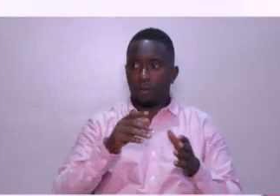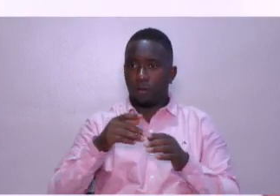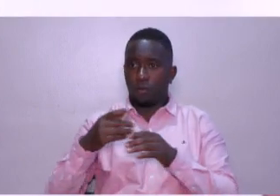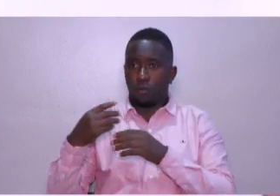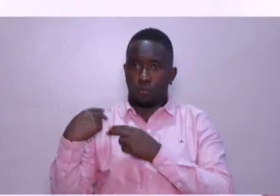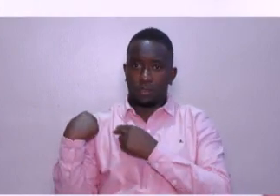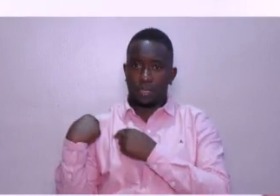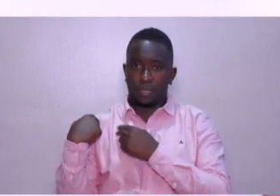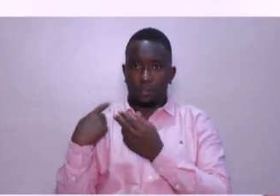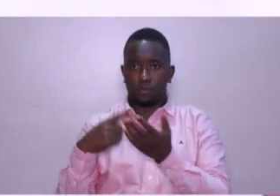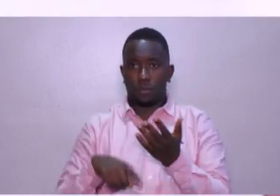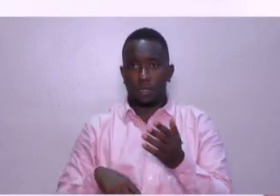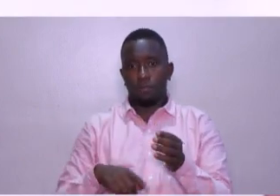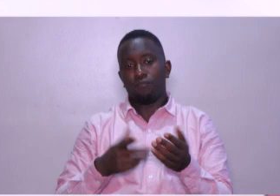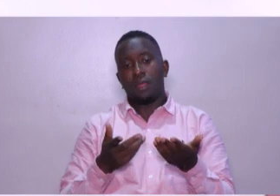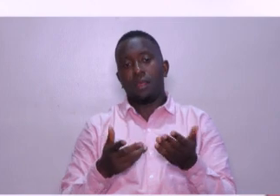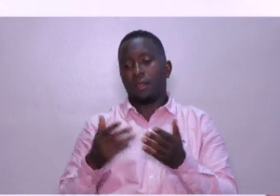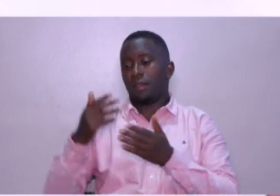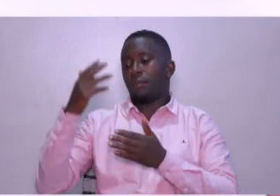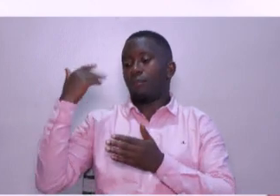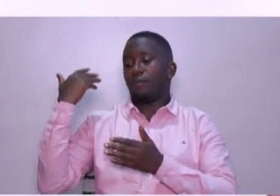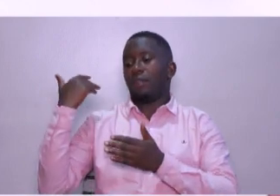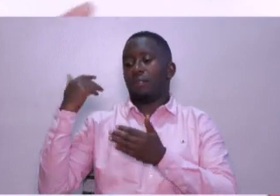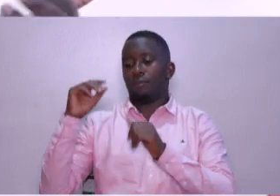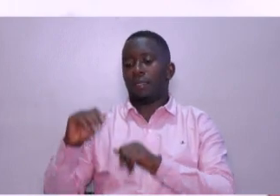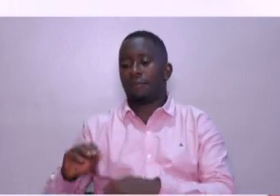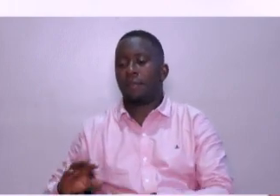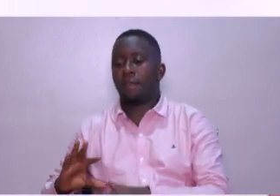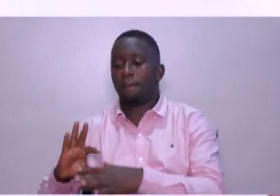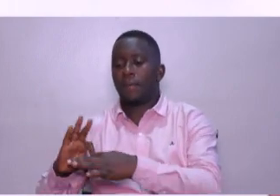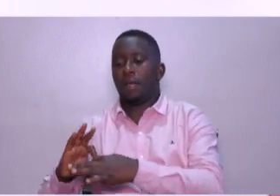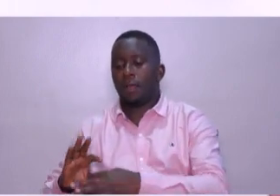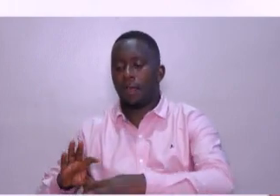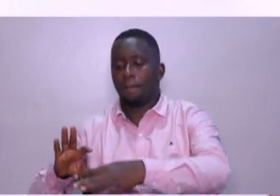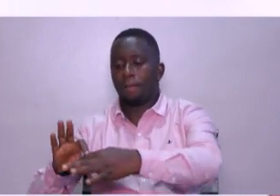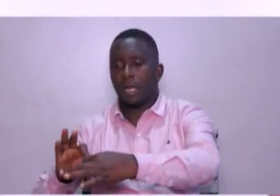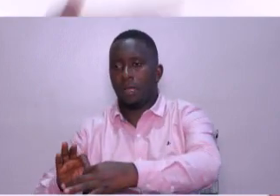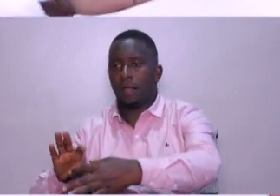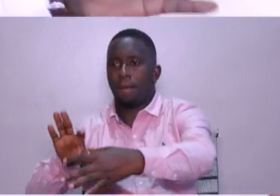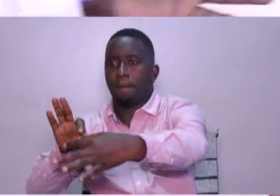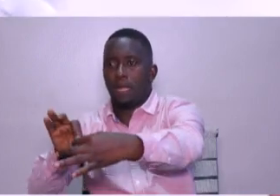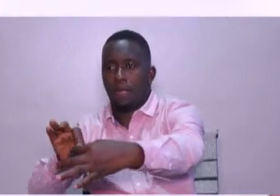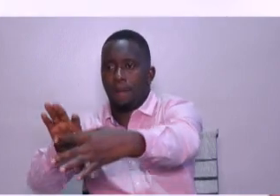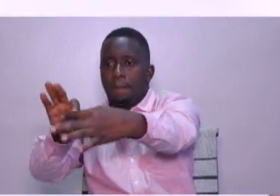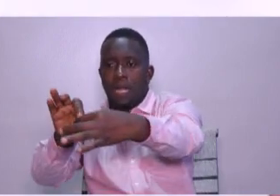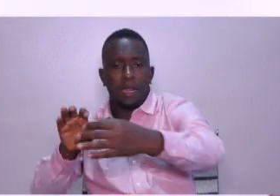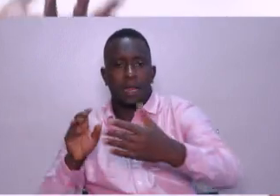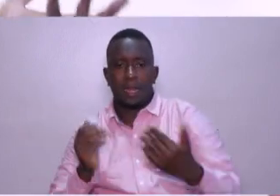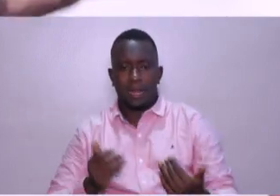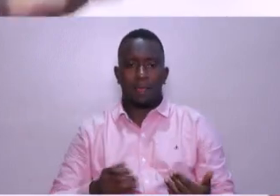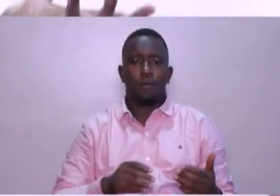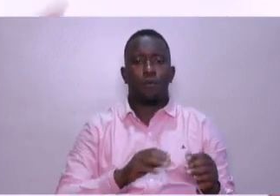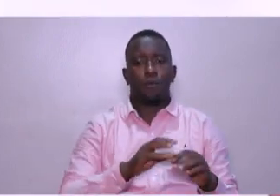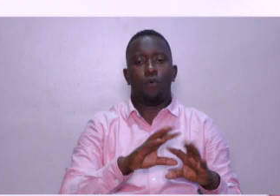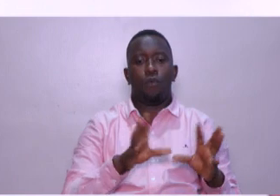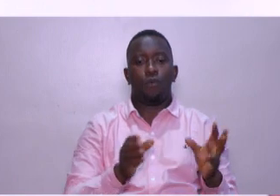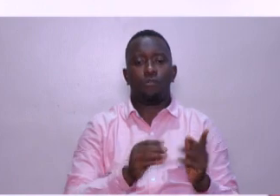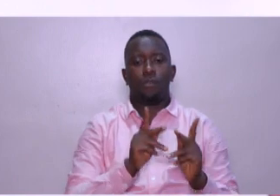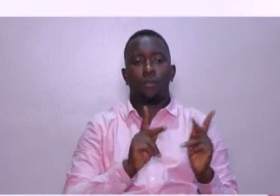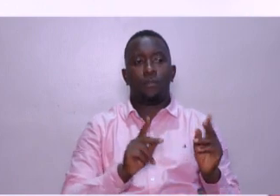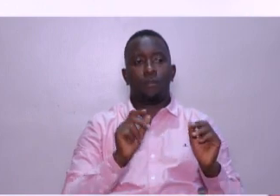one should link to the next one. Yeah. So, everybody should actually be doing